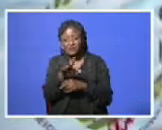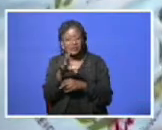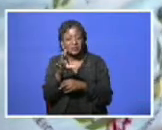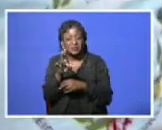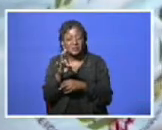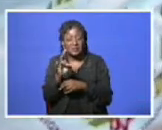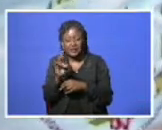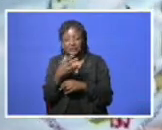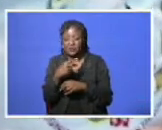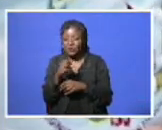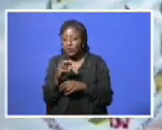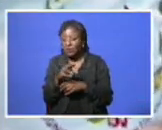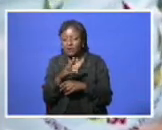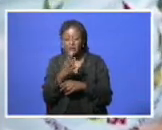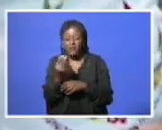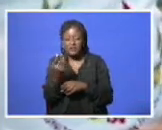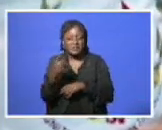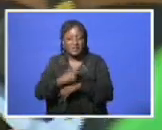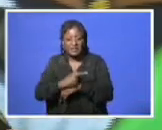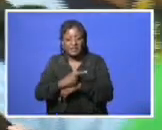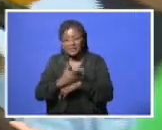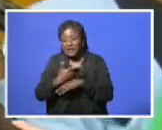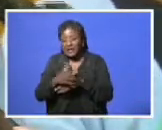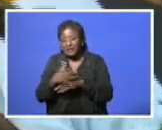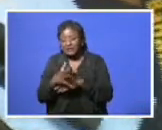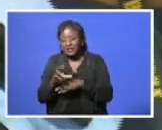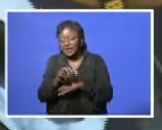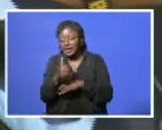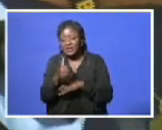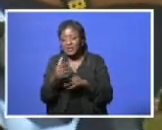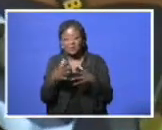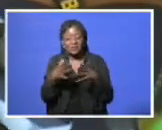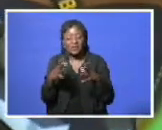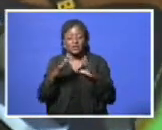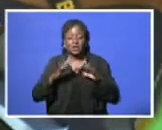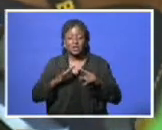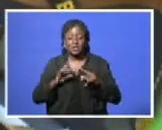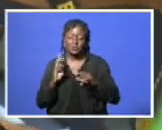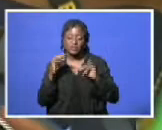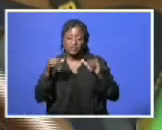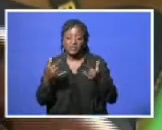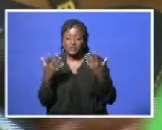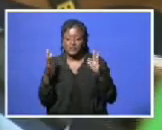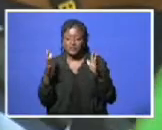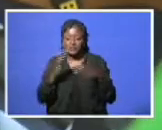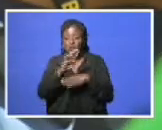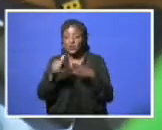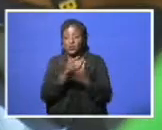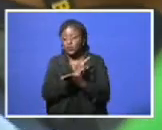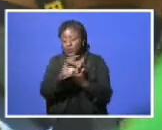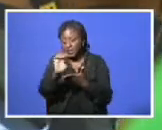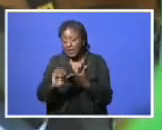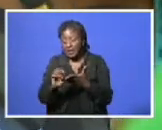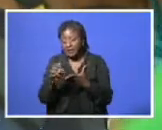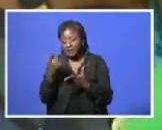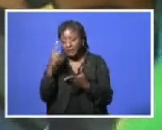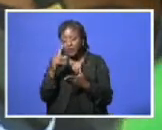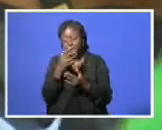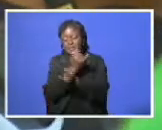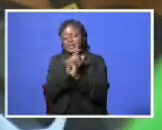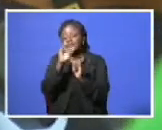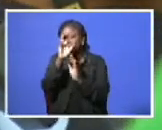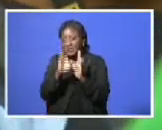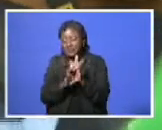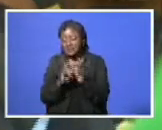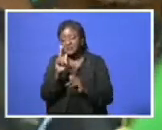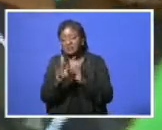5 to 7, 8, 14 days out from any sort of major holiday. We've just come through the entire weekend of Independence, and